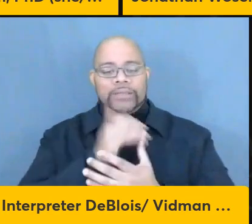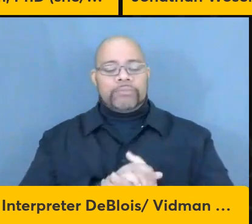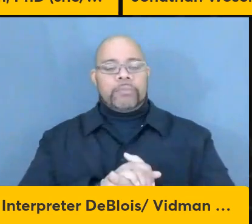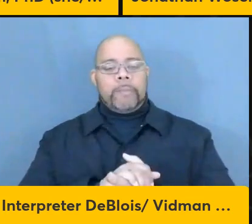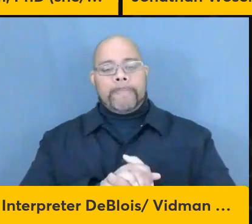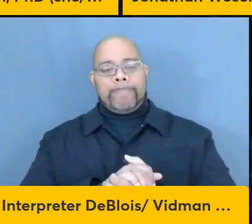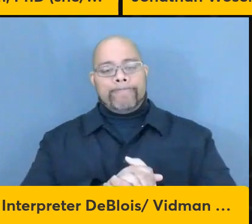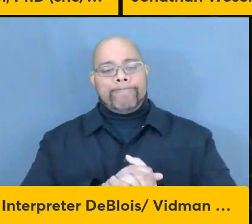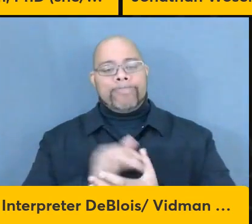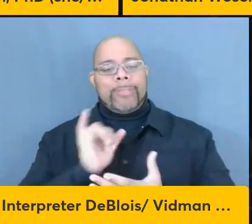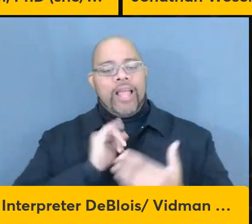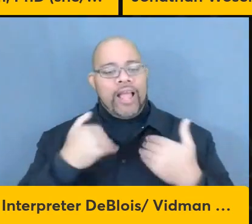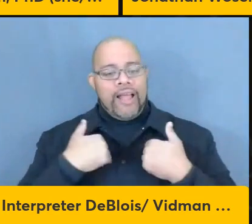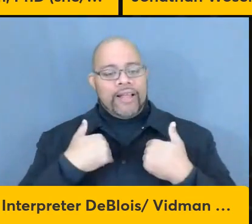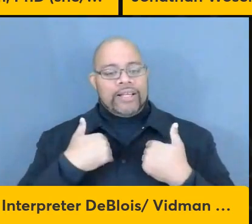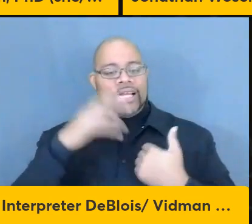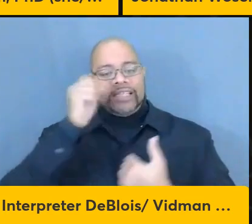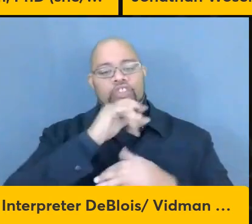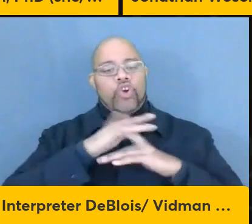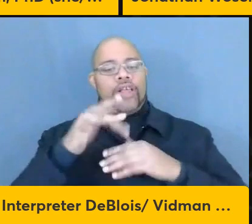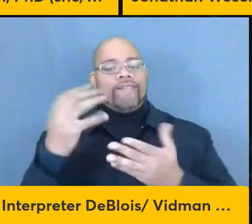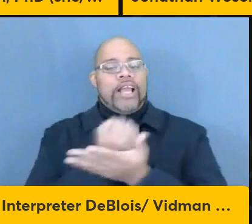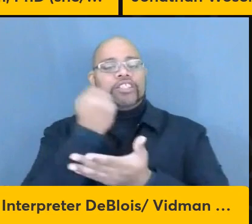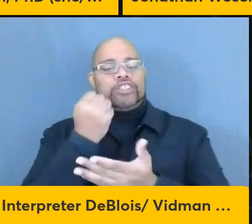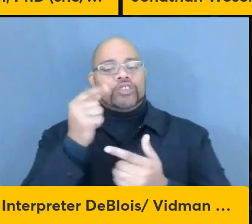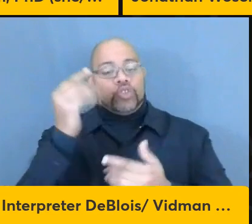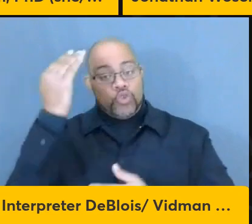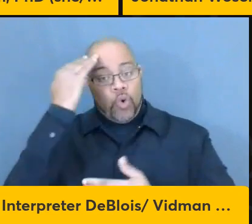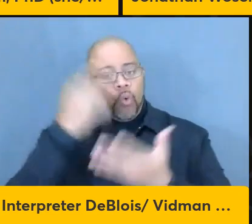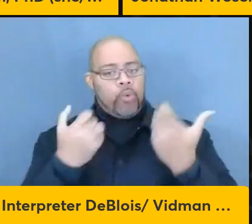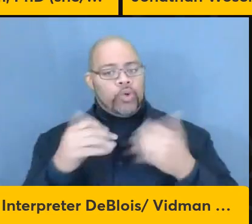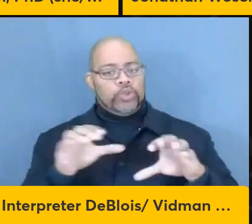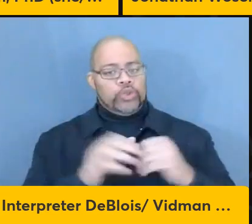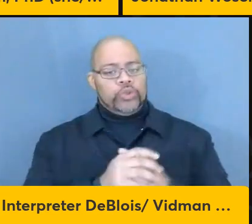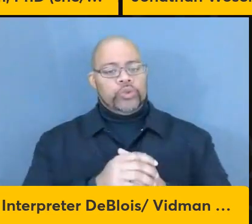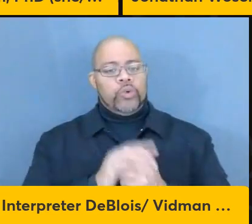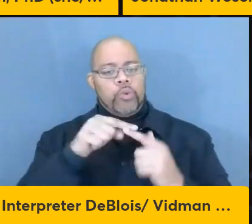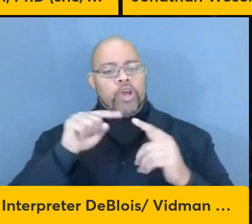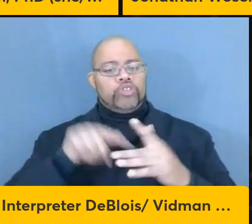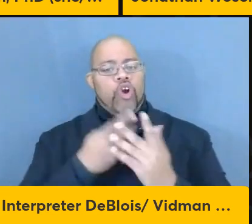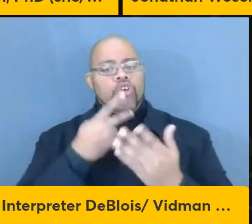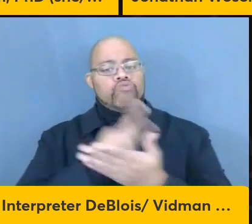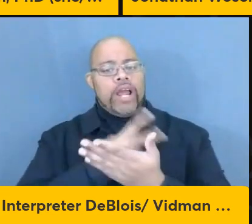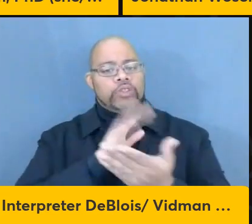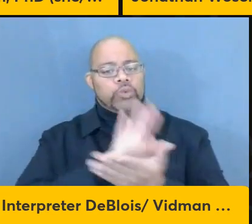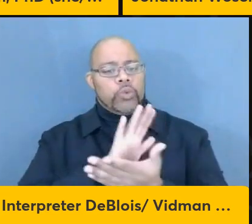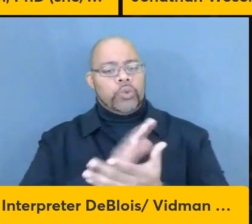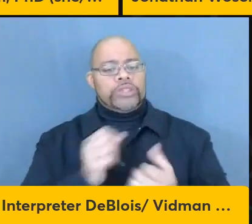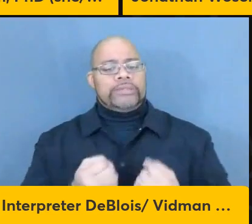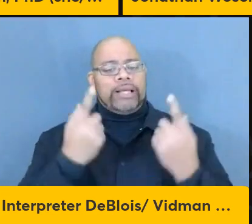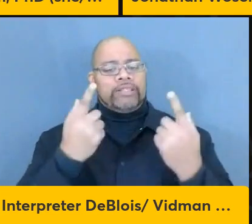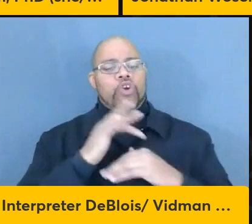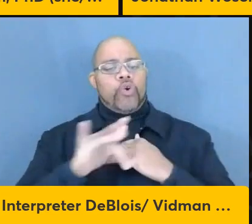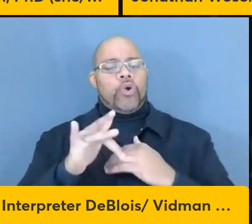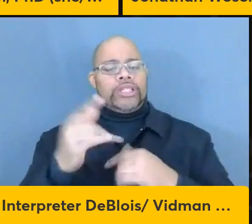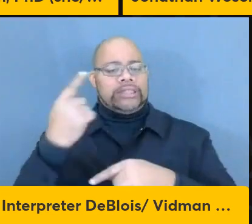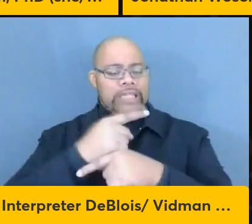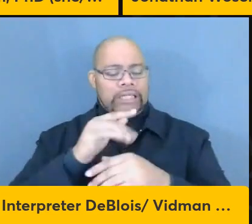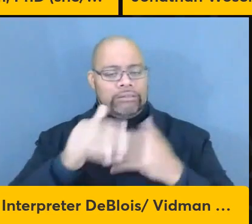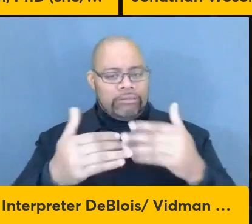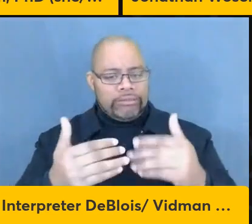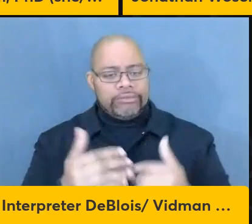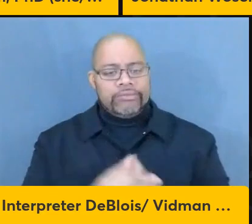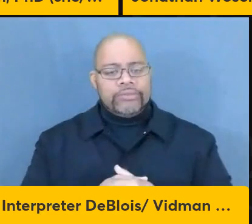I had the early advantage to kind of know what I want to do when I started grad school. So I spent the early days kind of